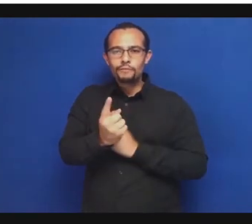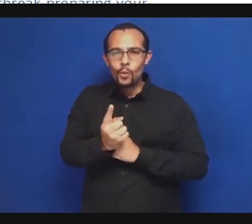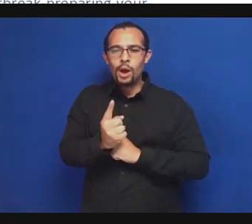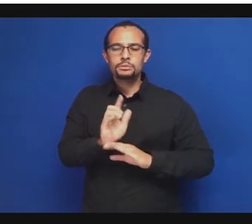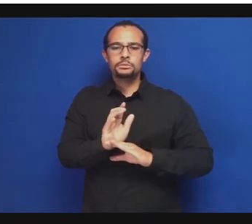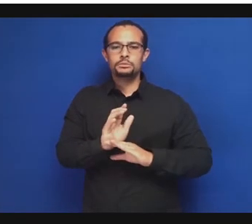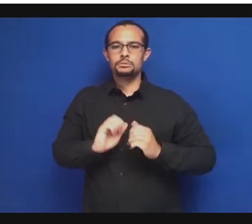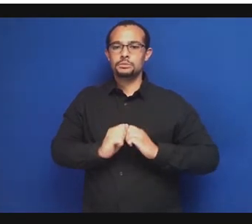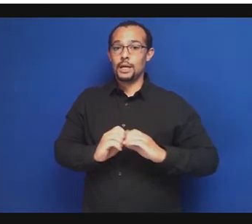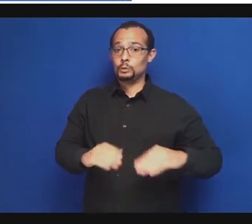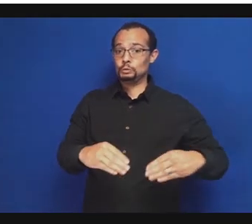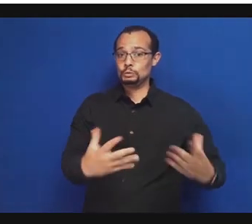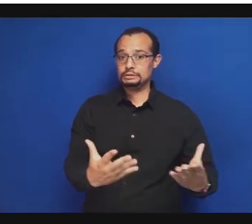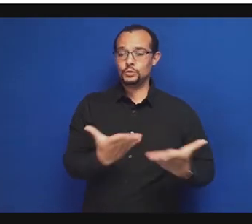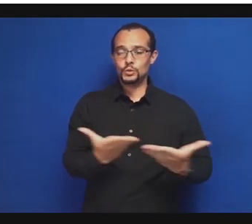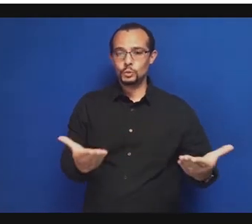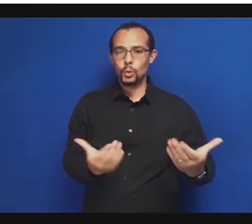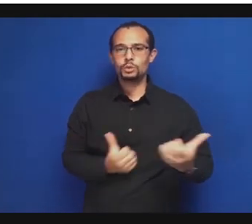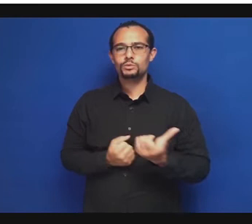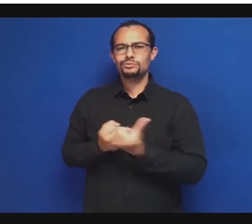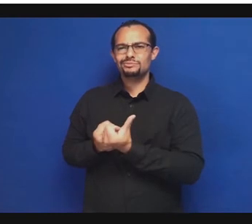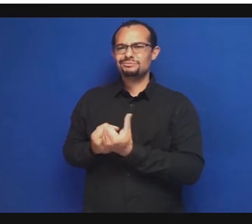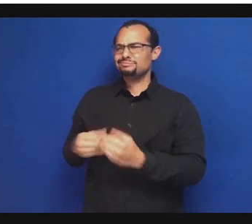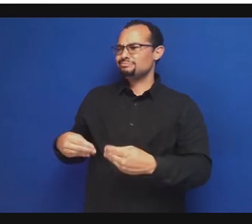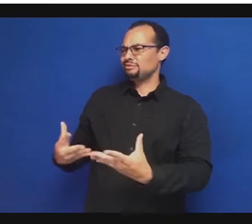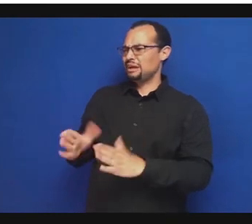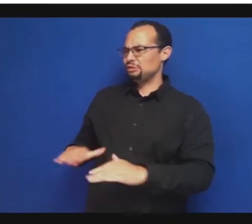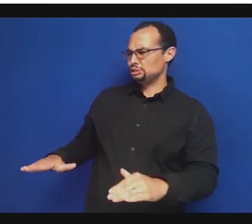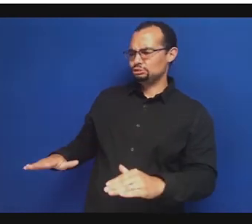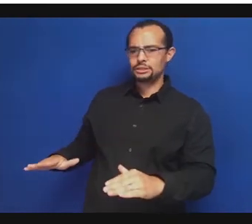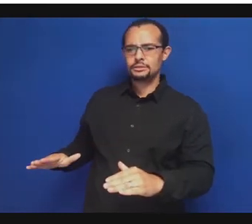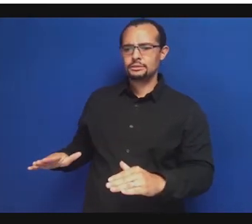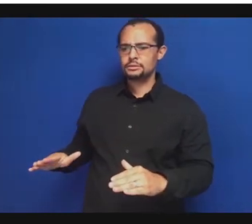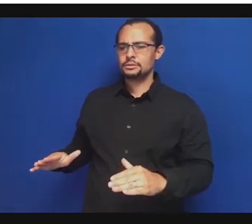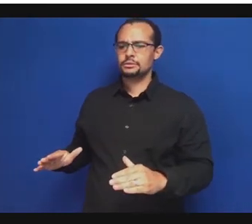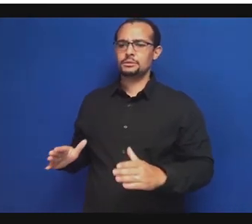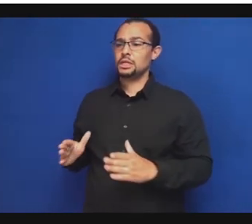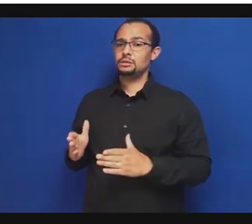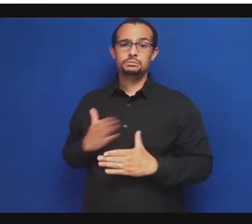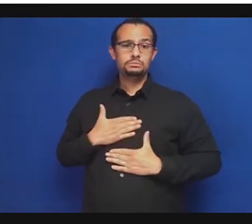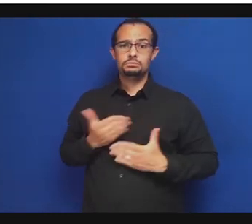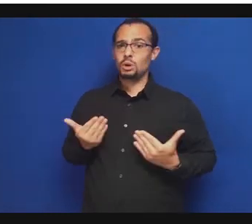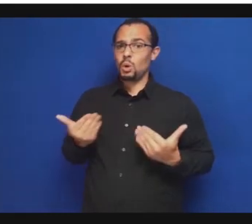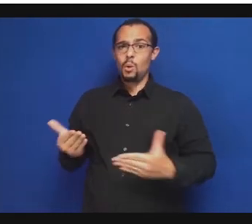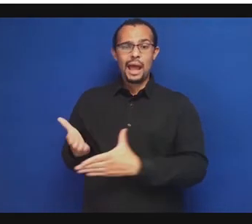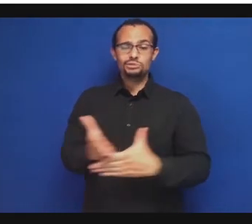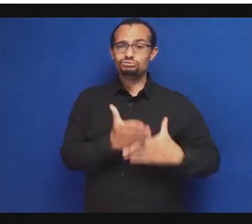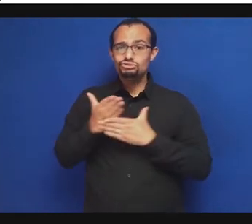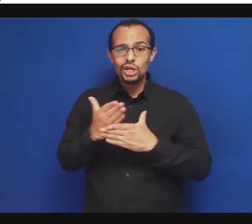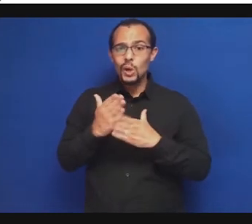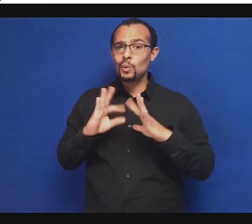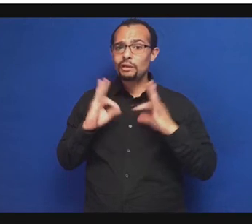members because they can be good talking points. And here's one at number 18, managing anxiety and stress. There's